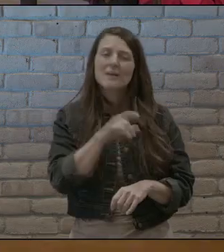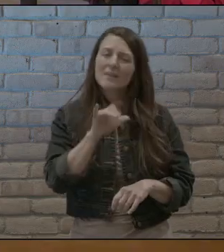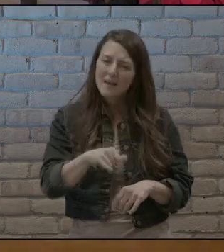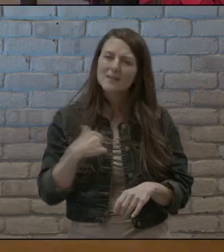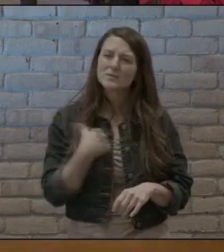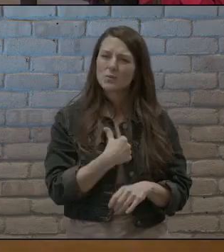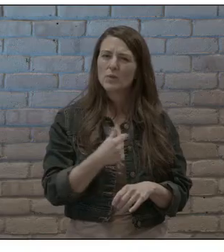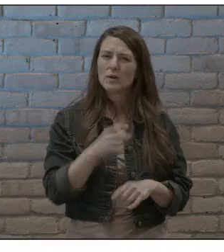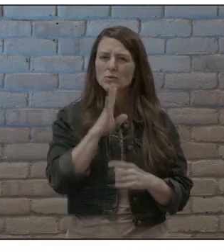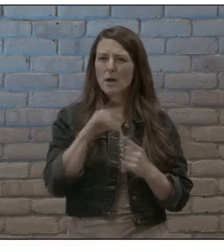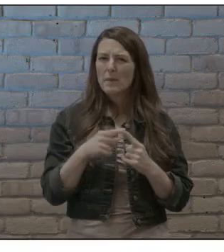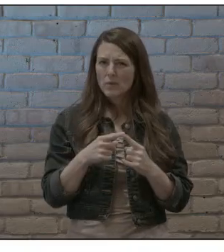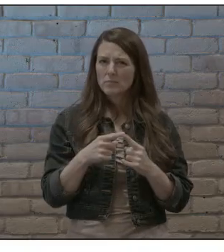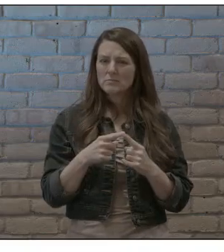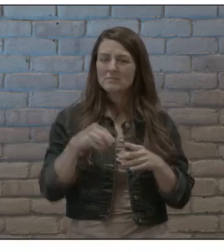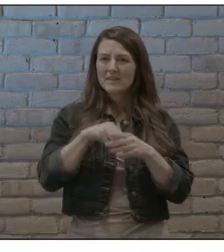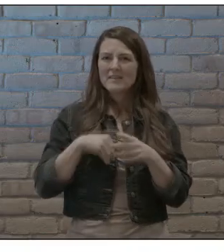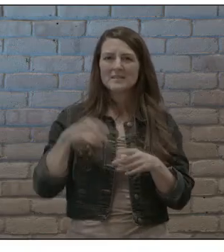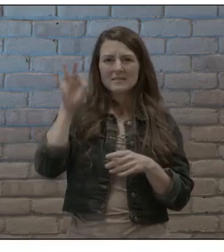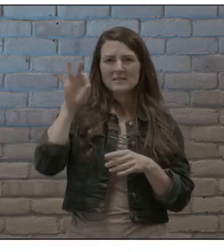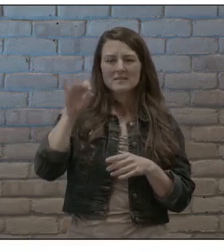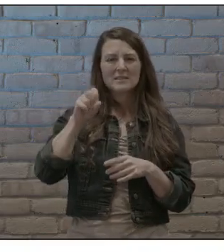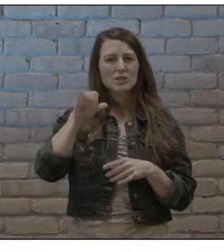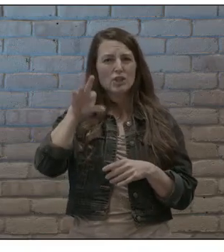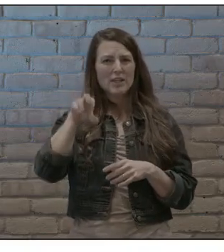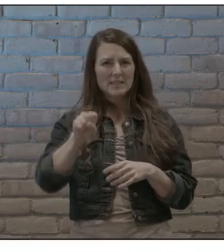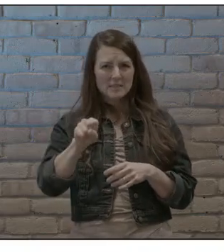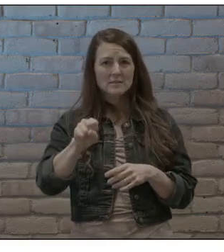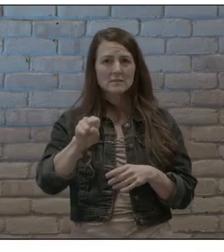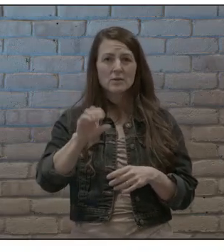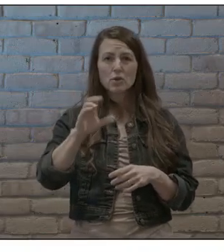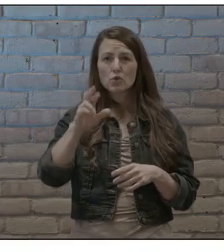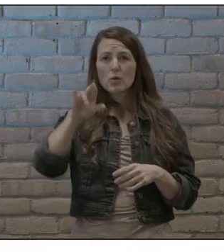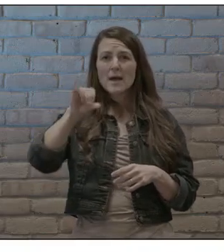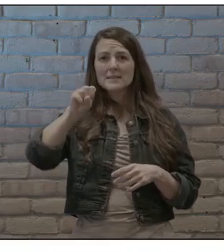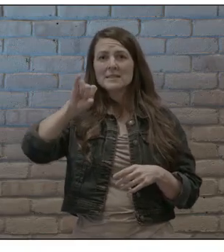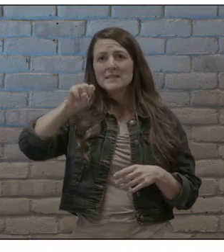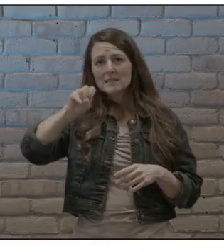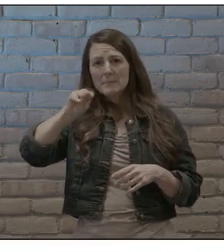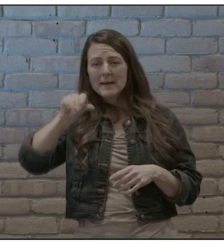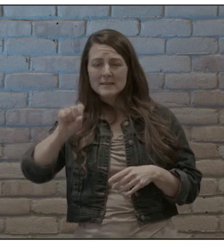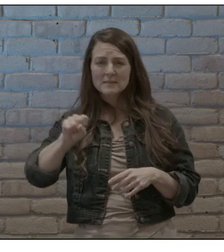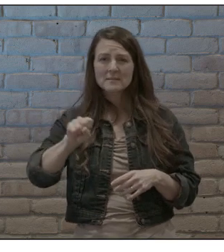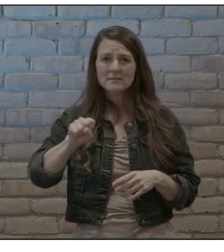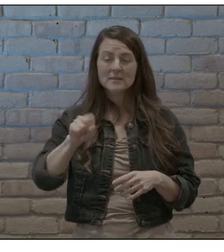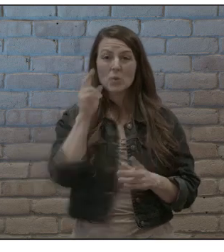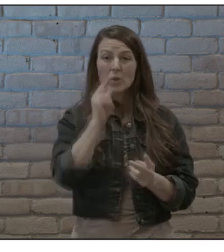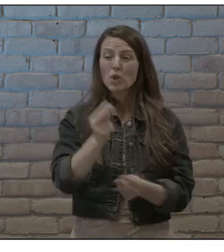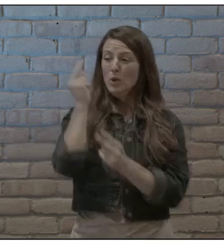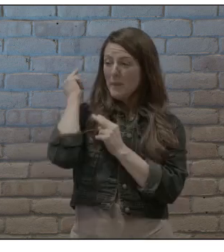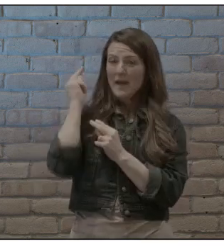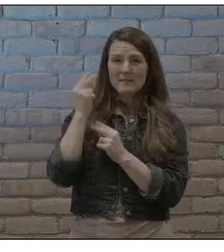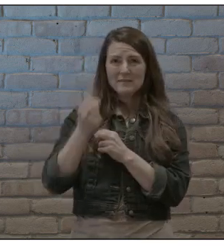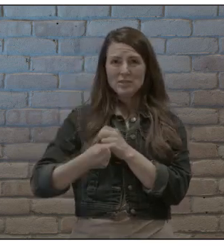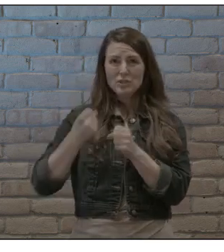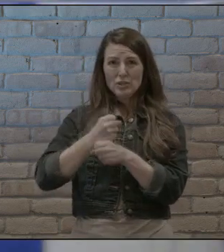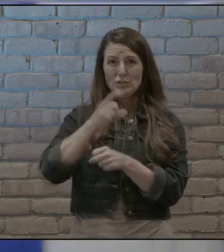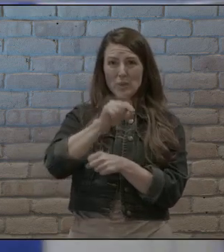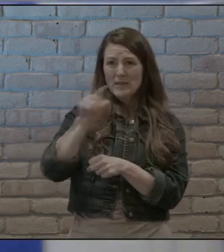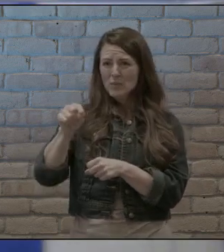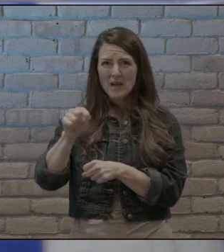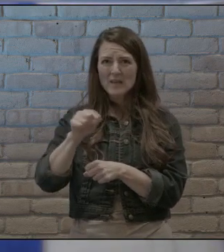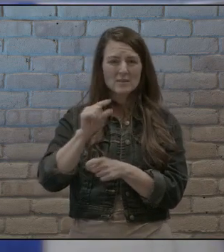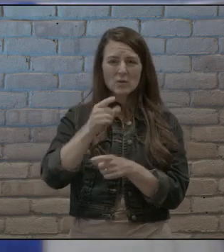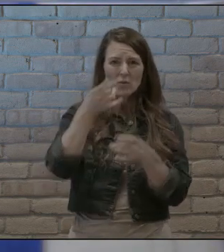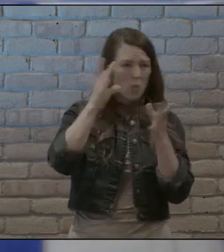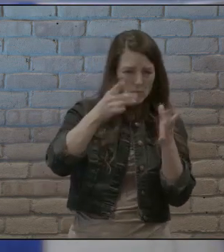series, Crisismas. As we've looked back at 2020, it's one crisis after another. And so how